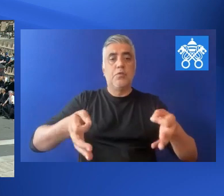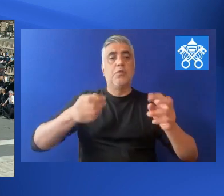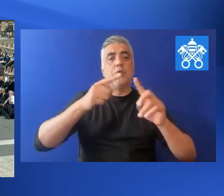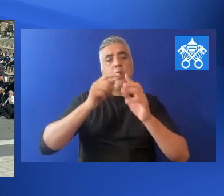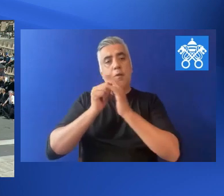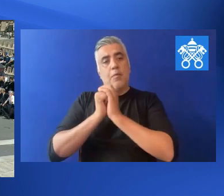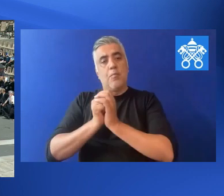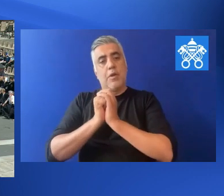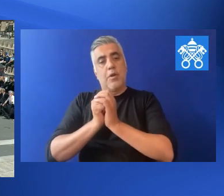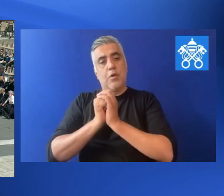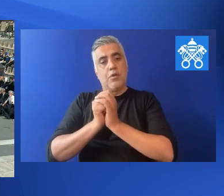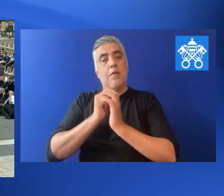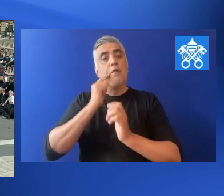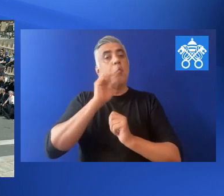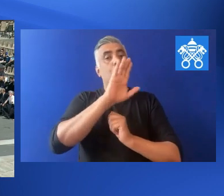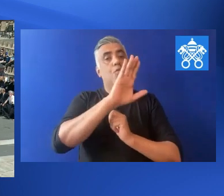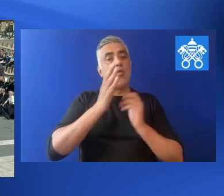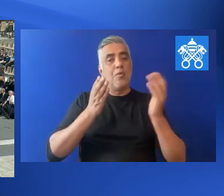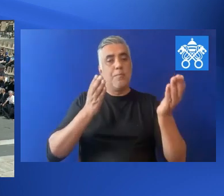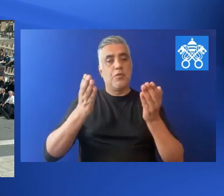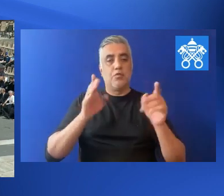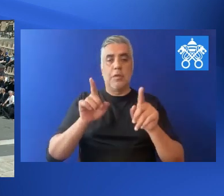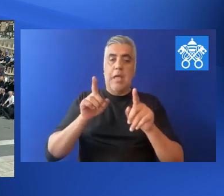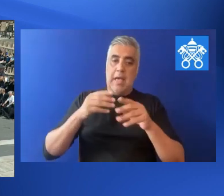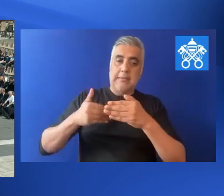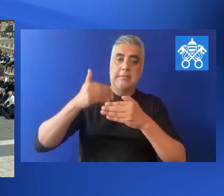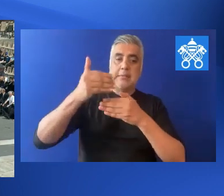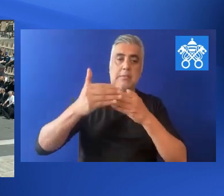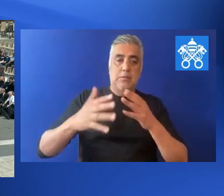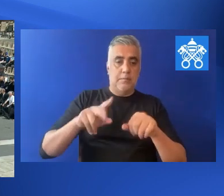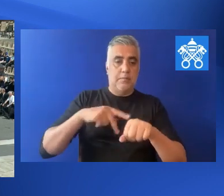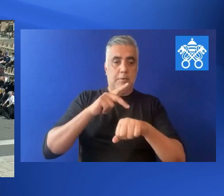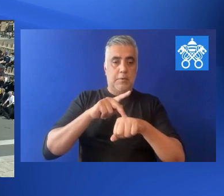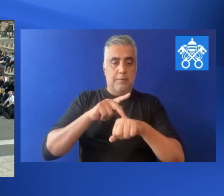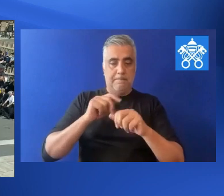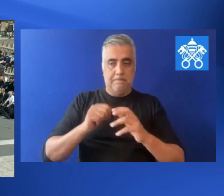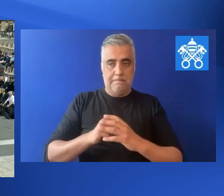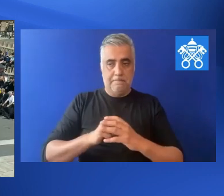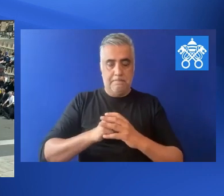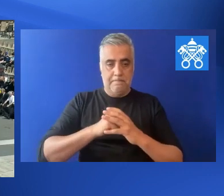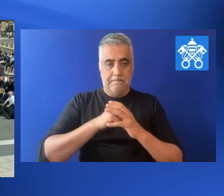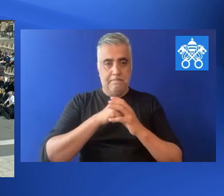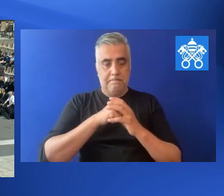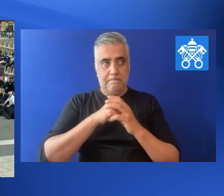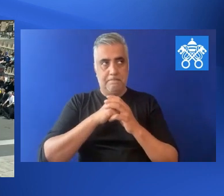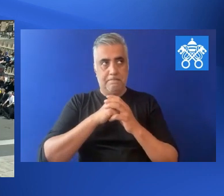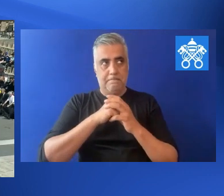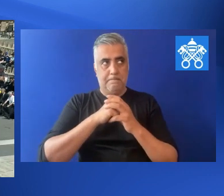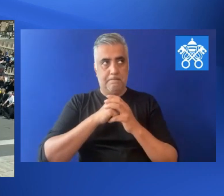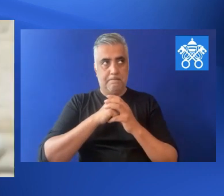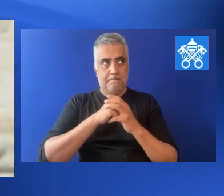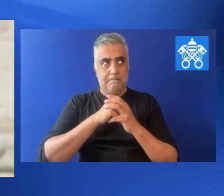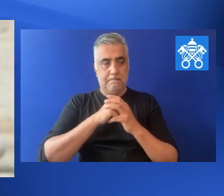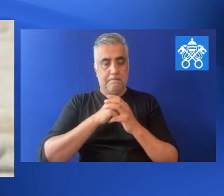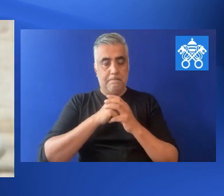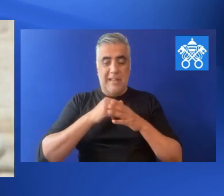sentiments of respect and esteem, and to assure you of their prayers for your ministry as the successor of Peter.